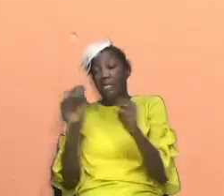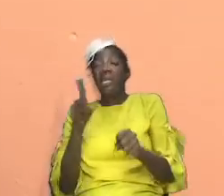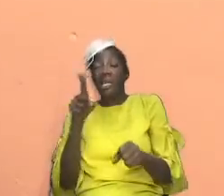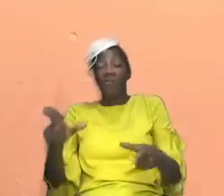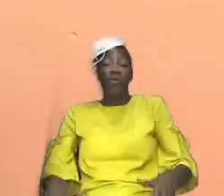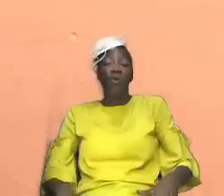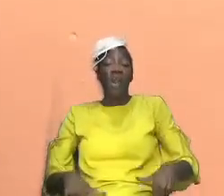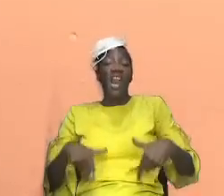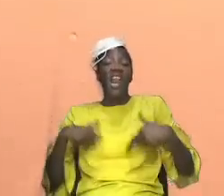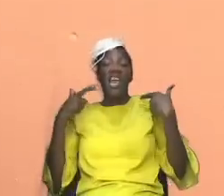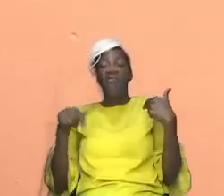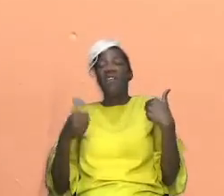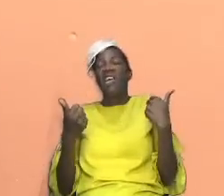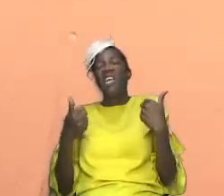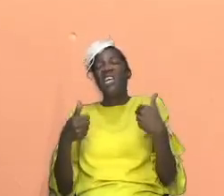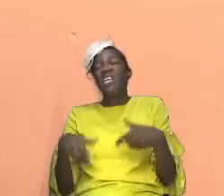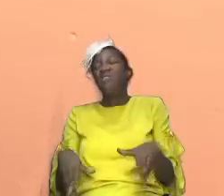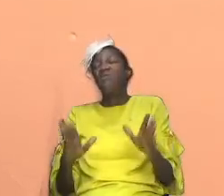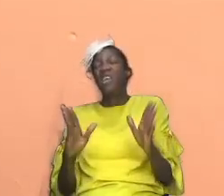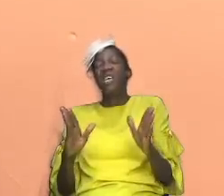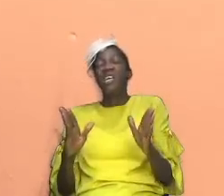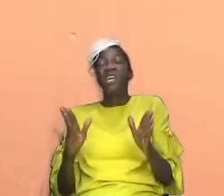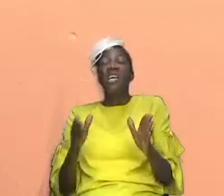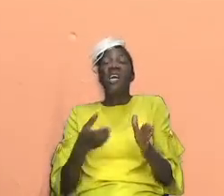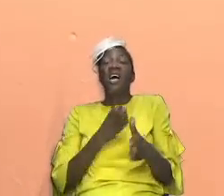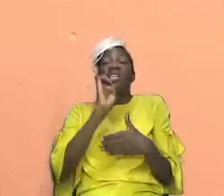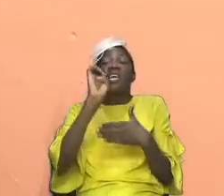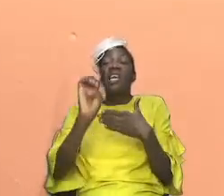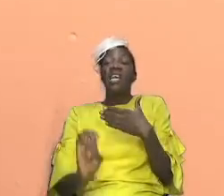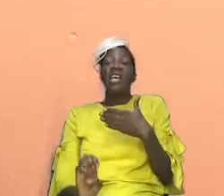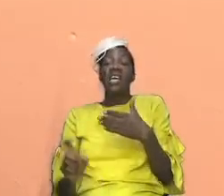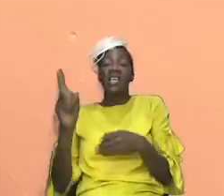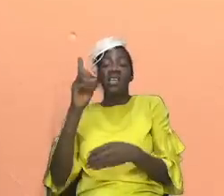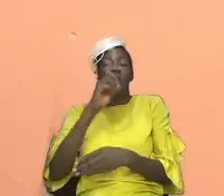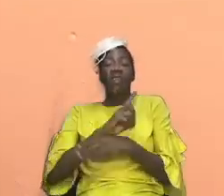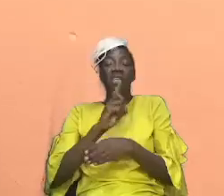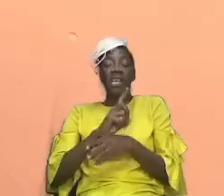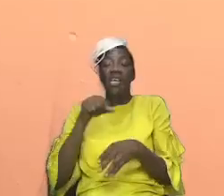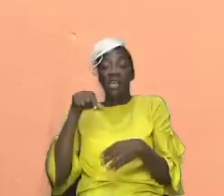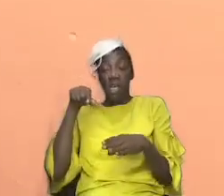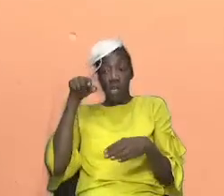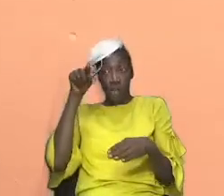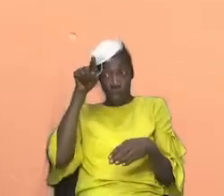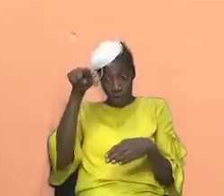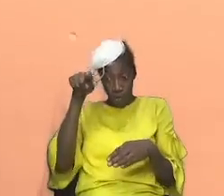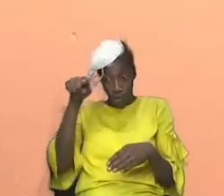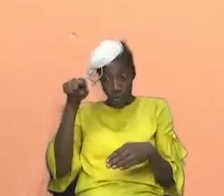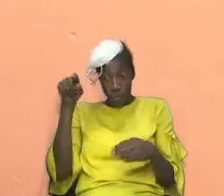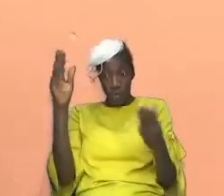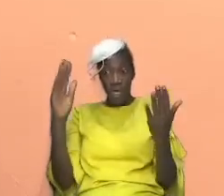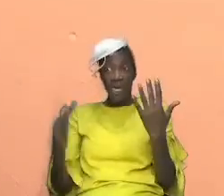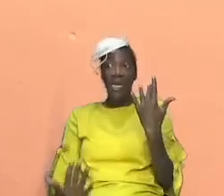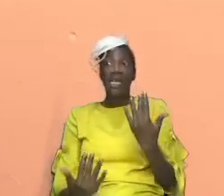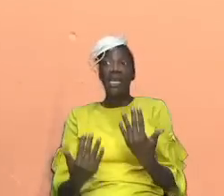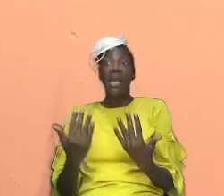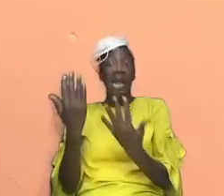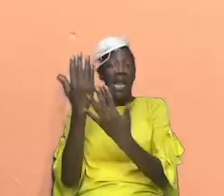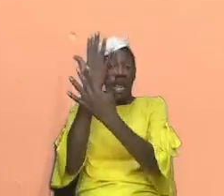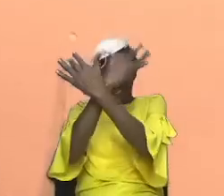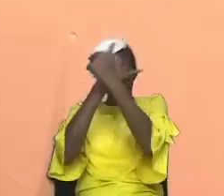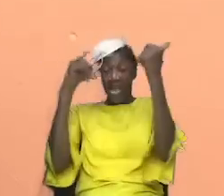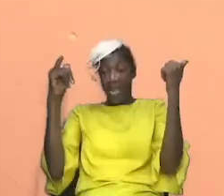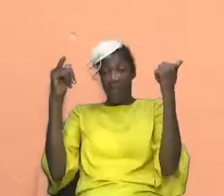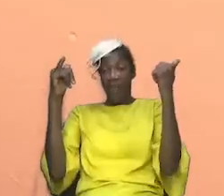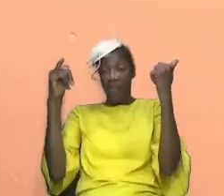anyway, because at the end of the day, you are going to make it into heaven. And somehow